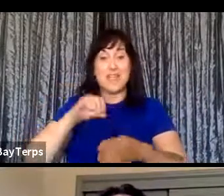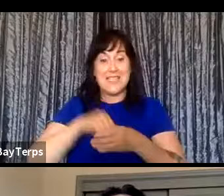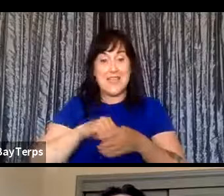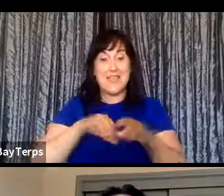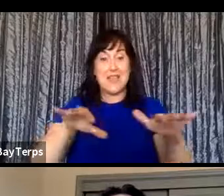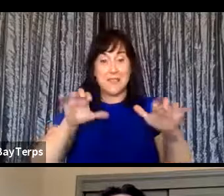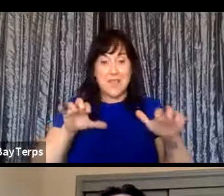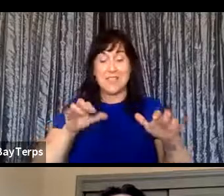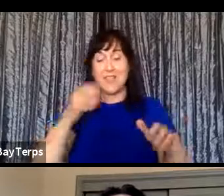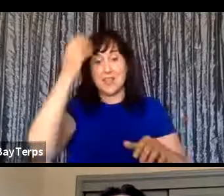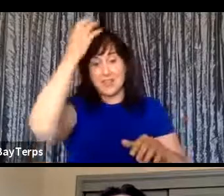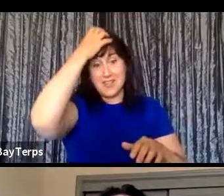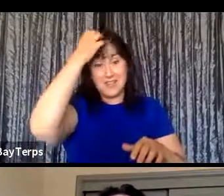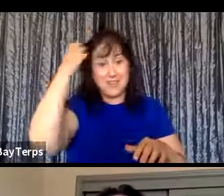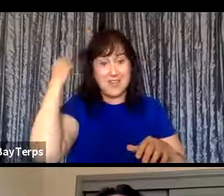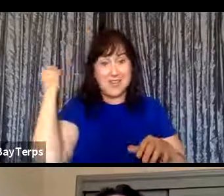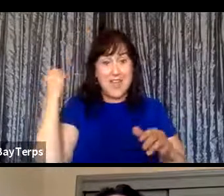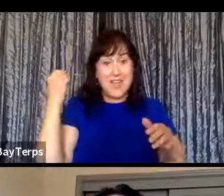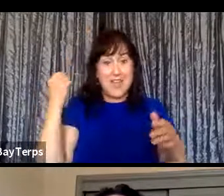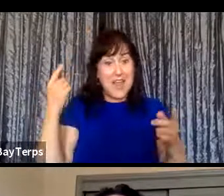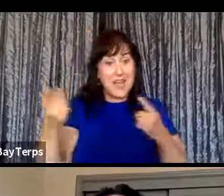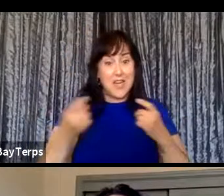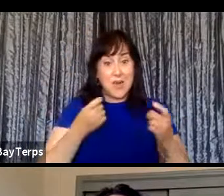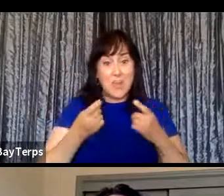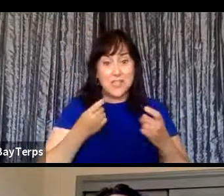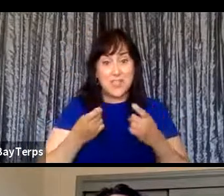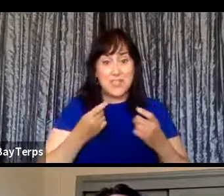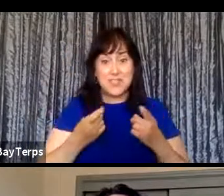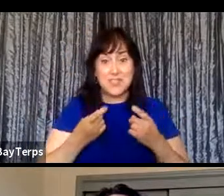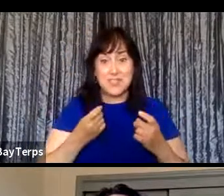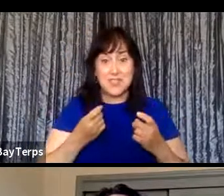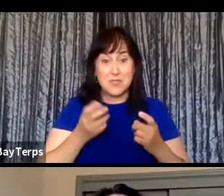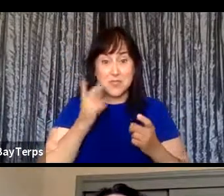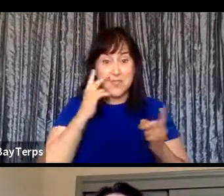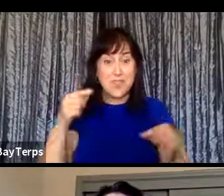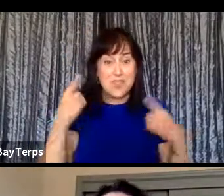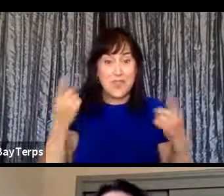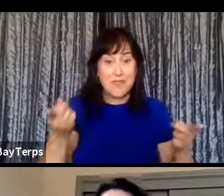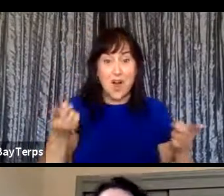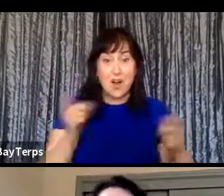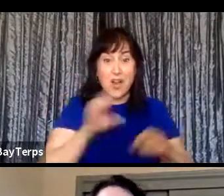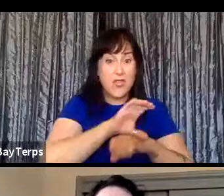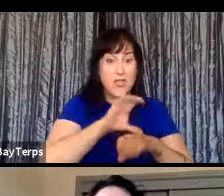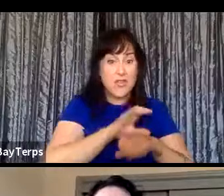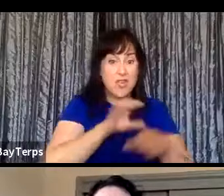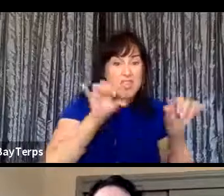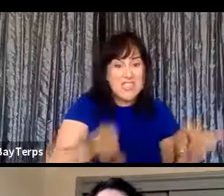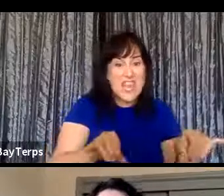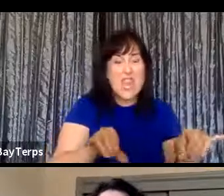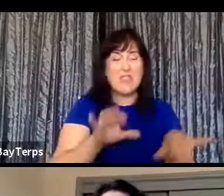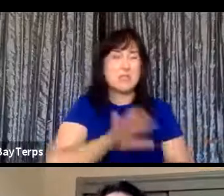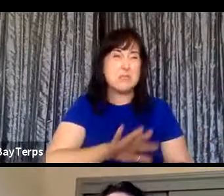there. Any questions? Any questions on what you've seen so far? The chocolate will stay in for about another